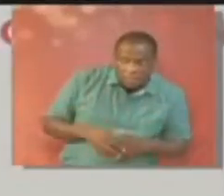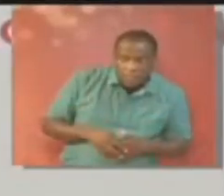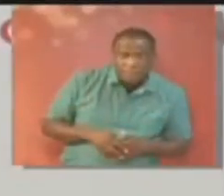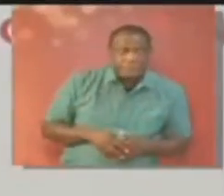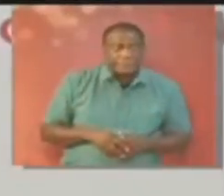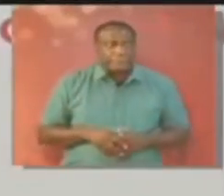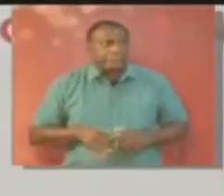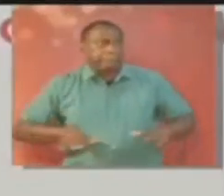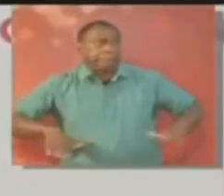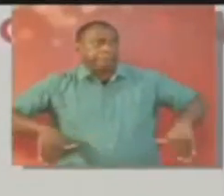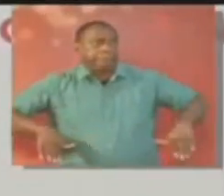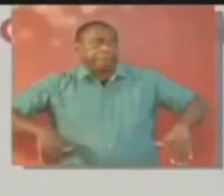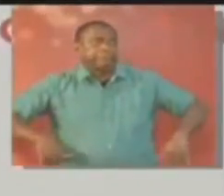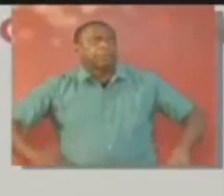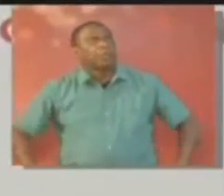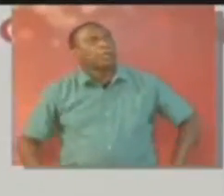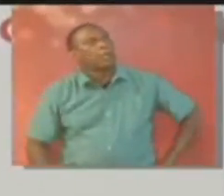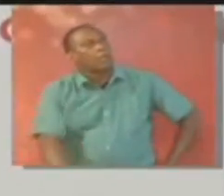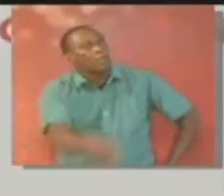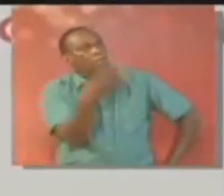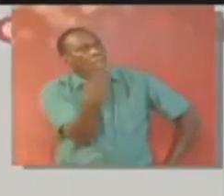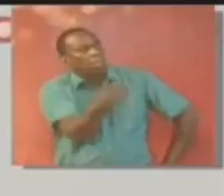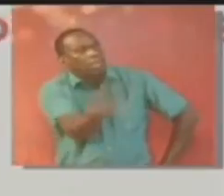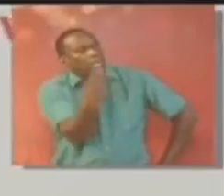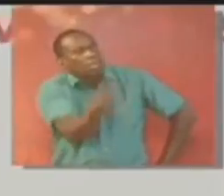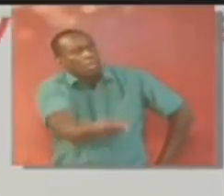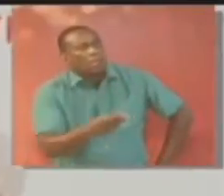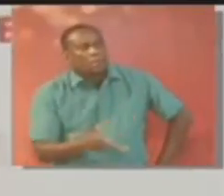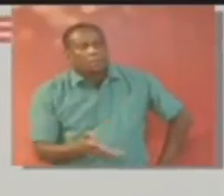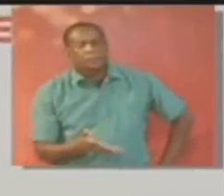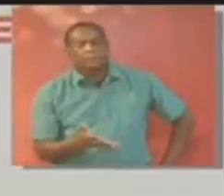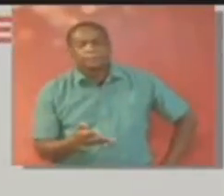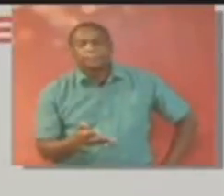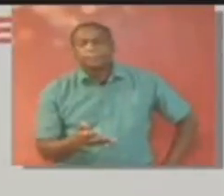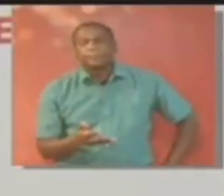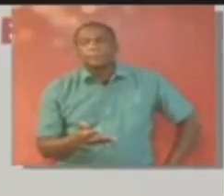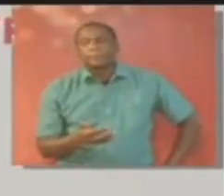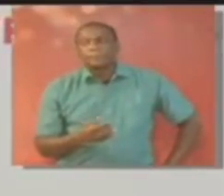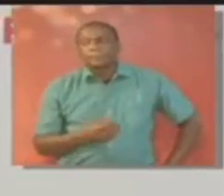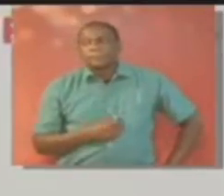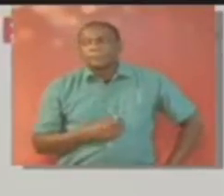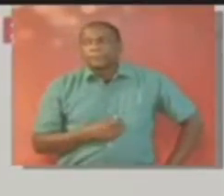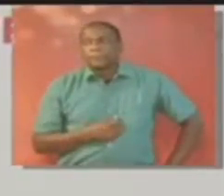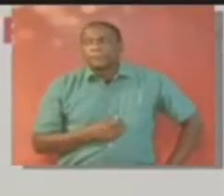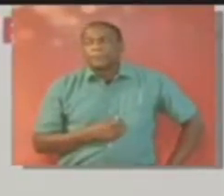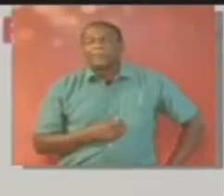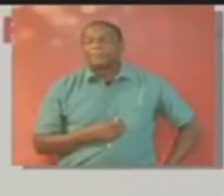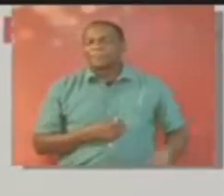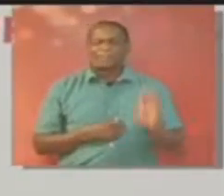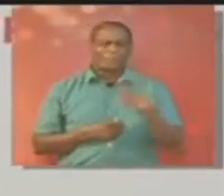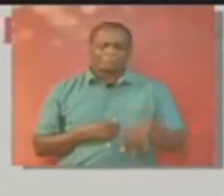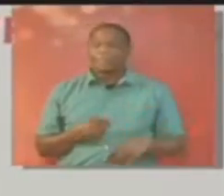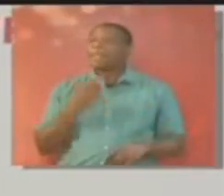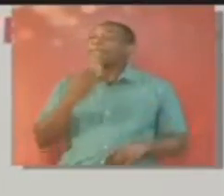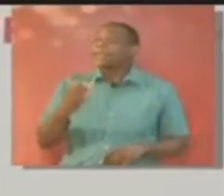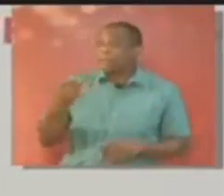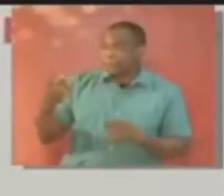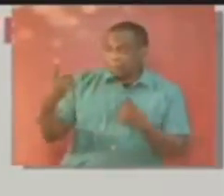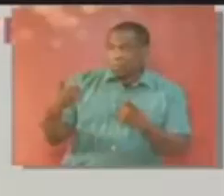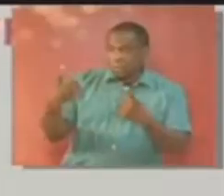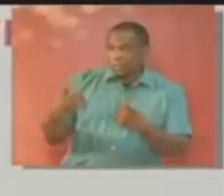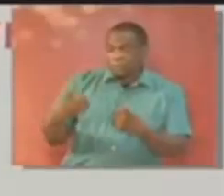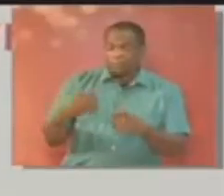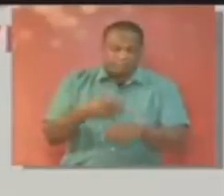All right. So thank you for that question about vaccines and who can get it. So, Cabinet note